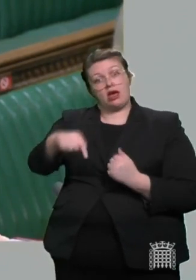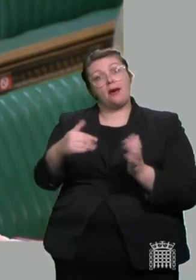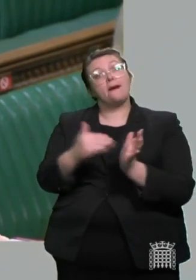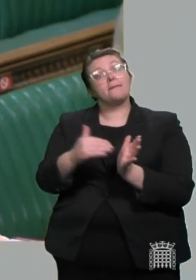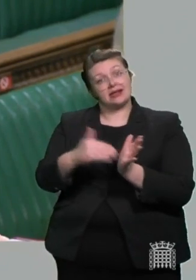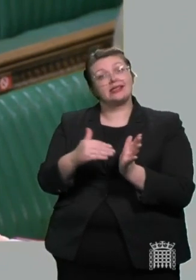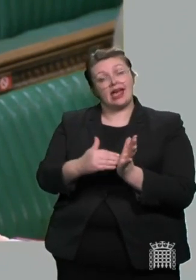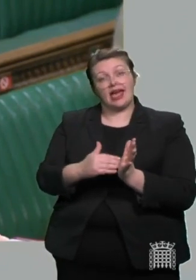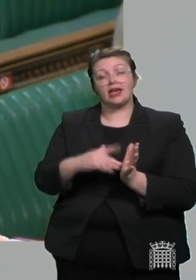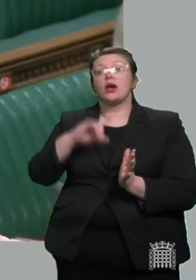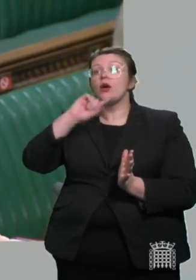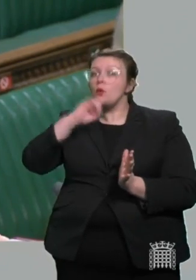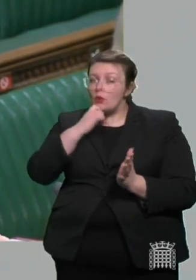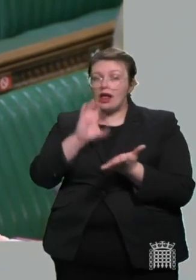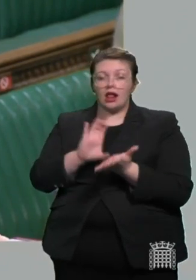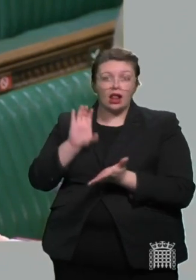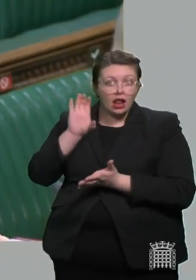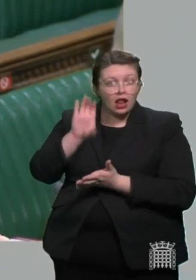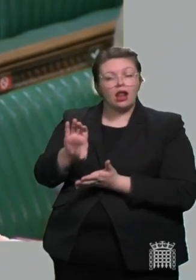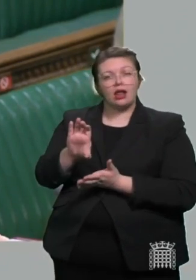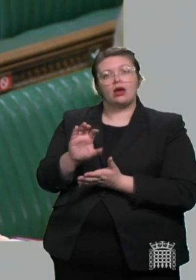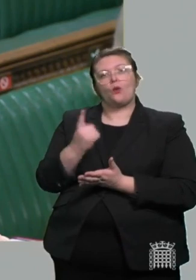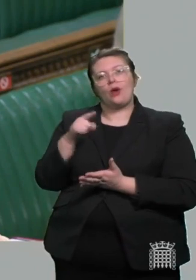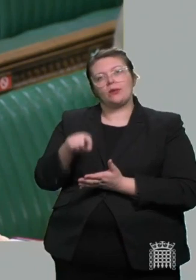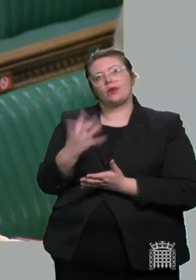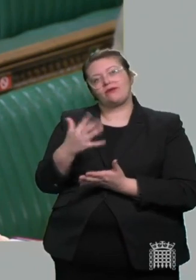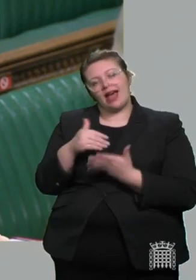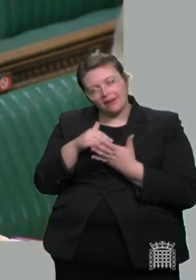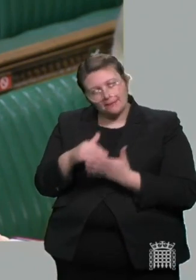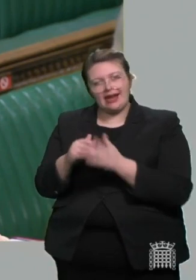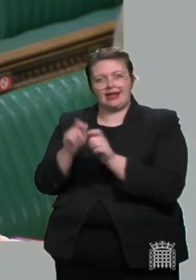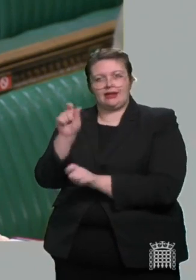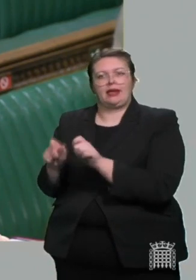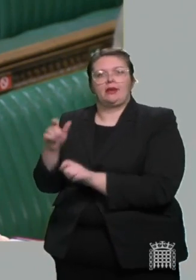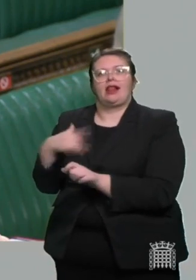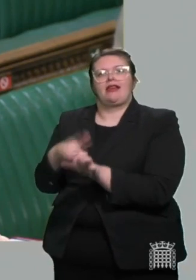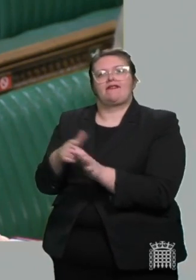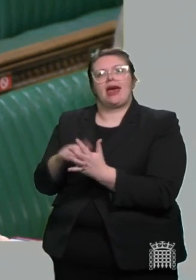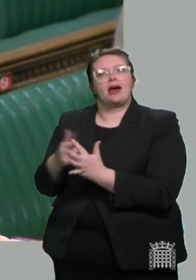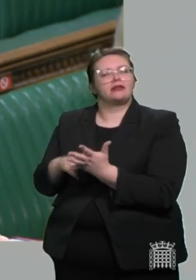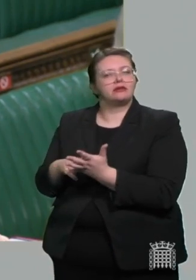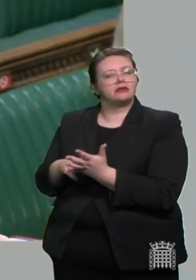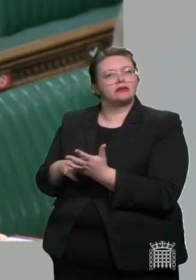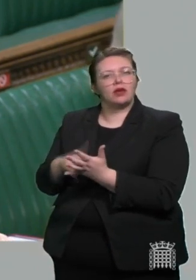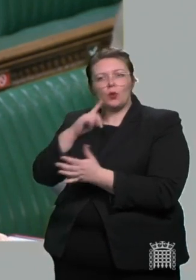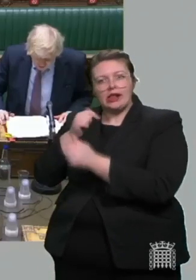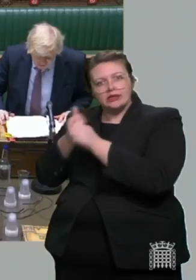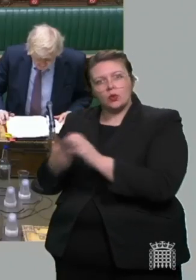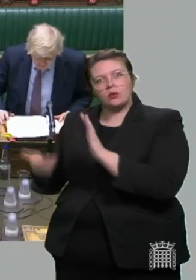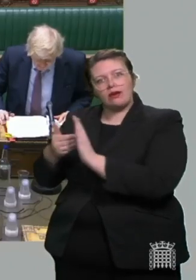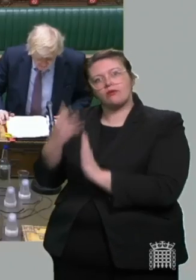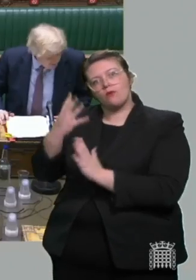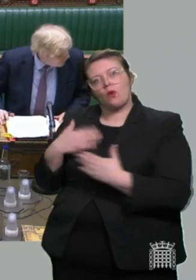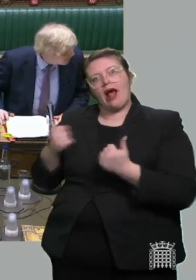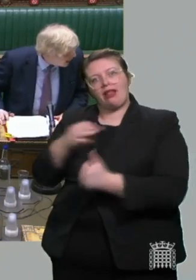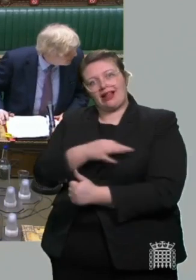support to 1.5 million of the most vulnerable Yemeni households, support 400 health clinics, and treat